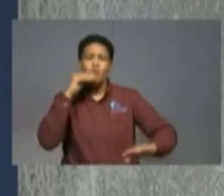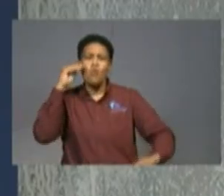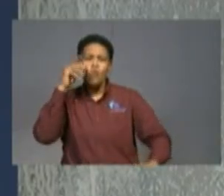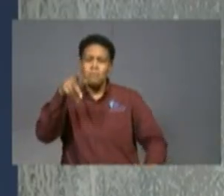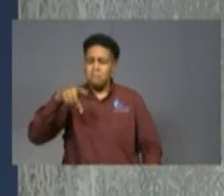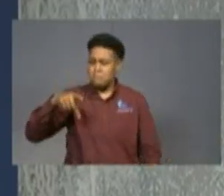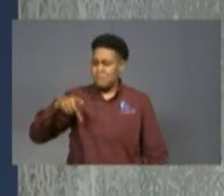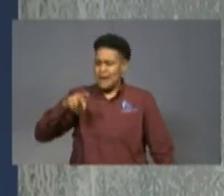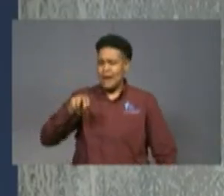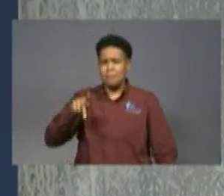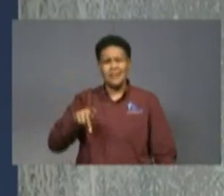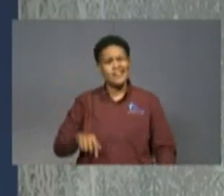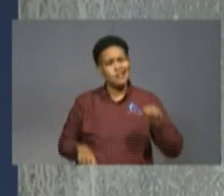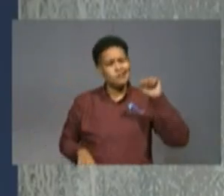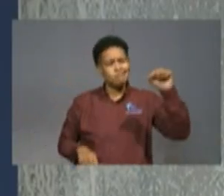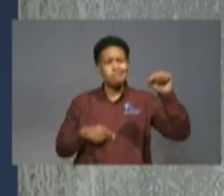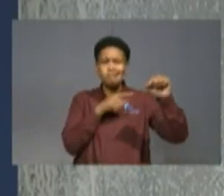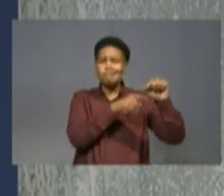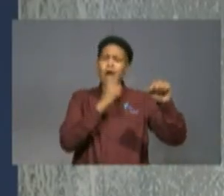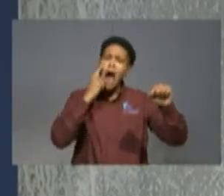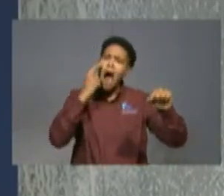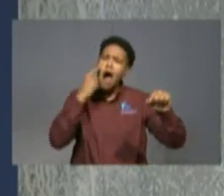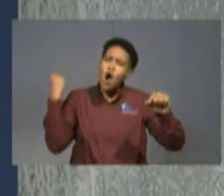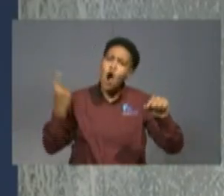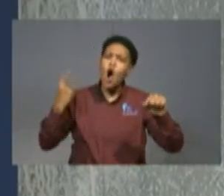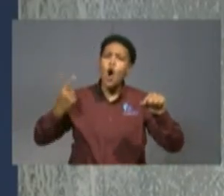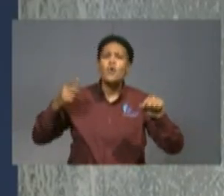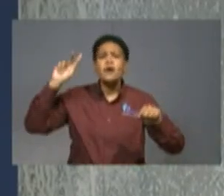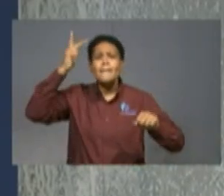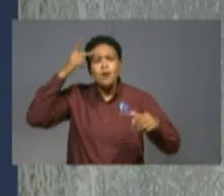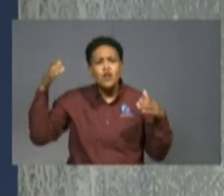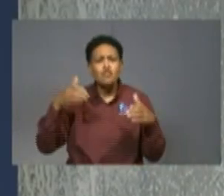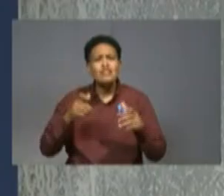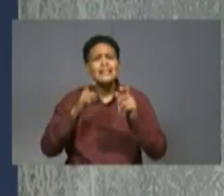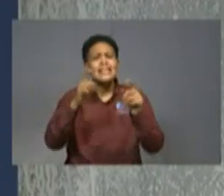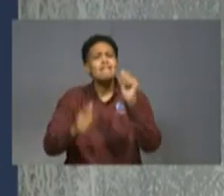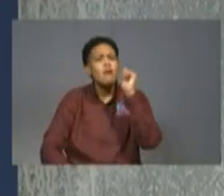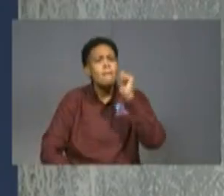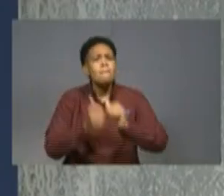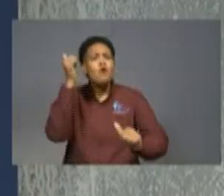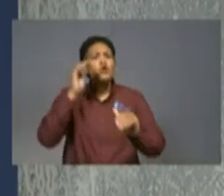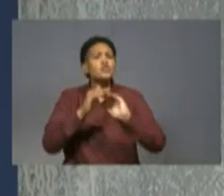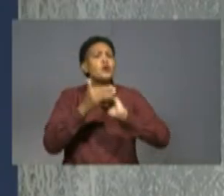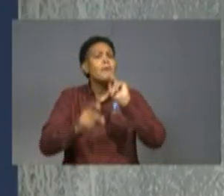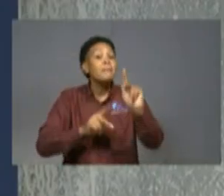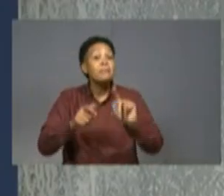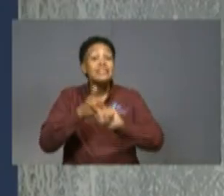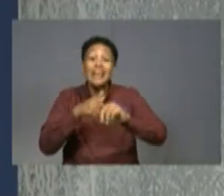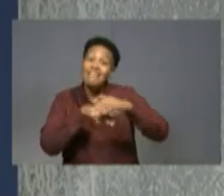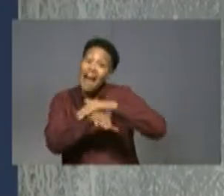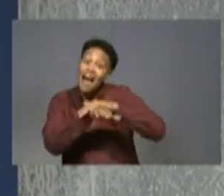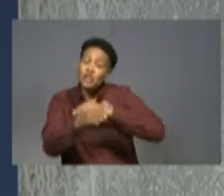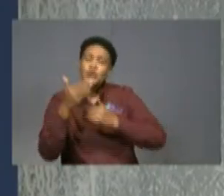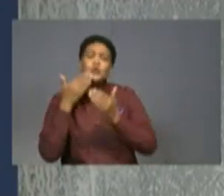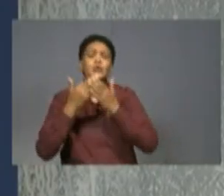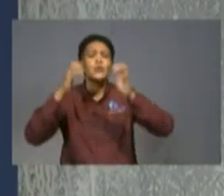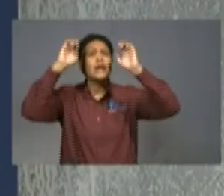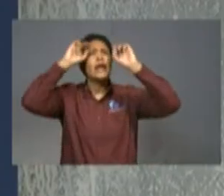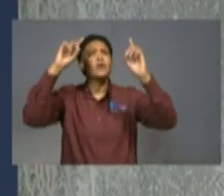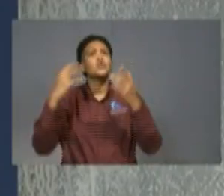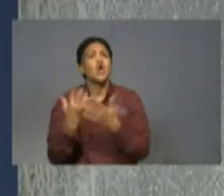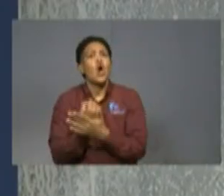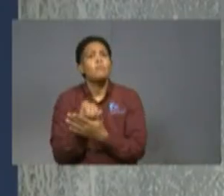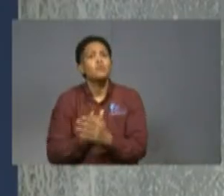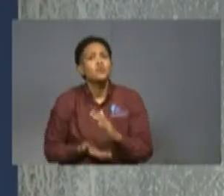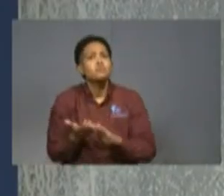People's National Party has always been the party that has given the majority of Jamaicans access to good educational